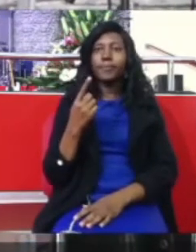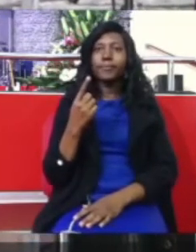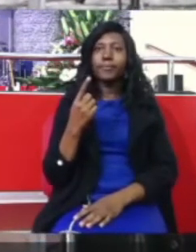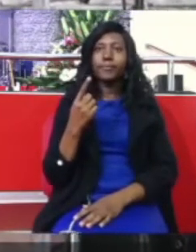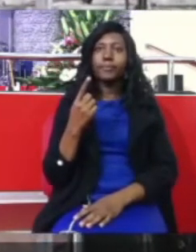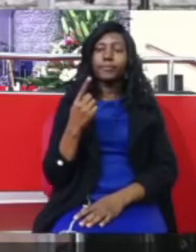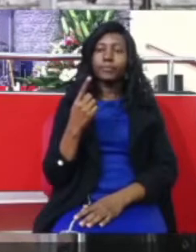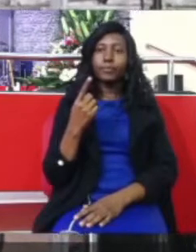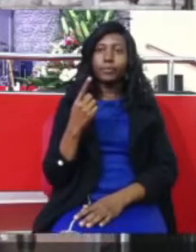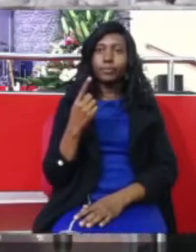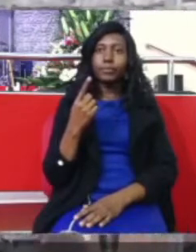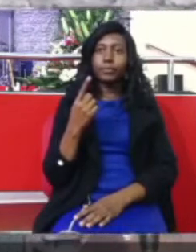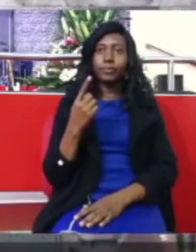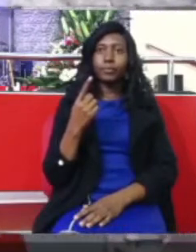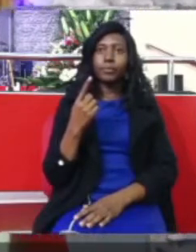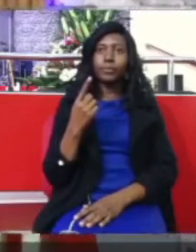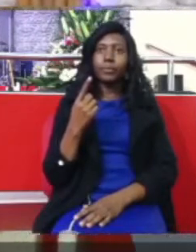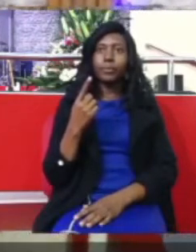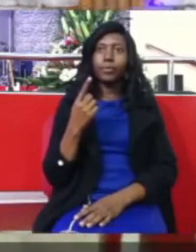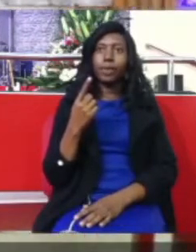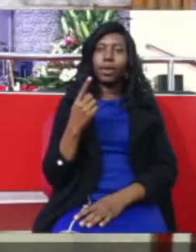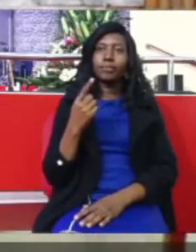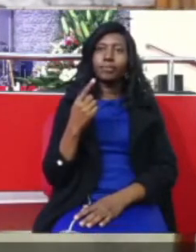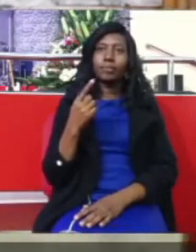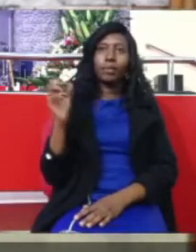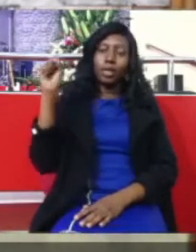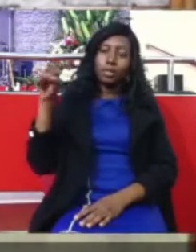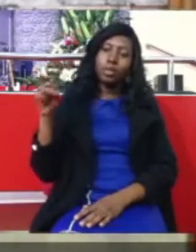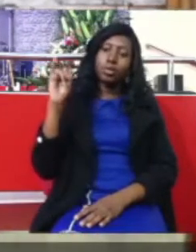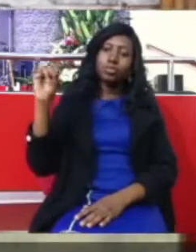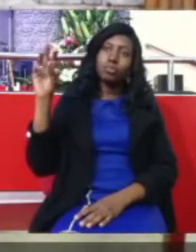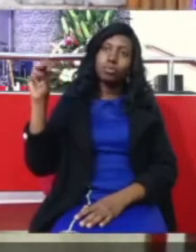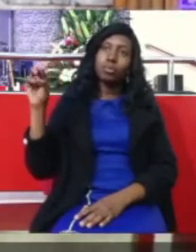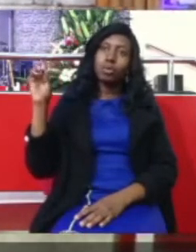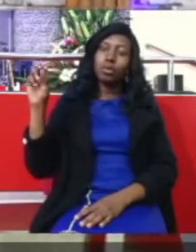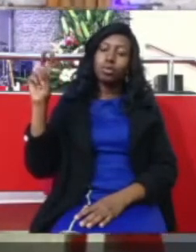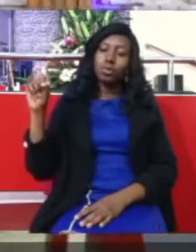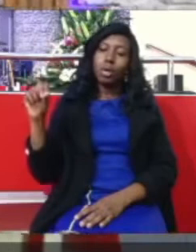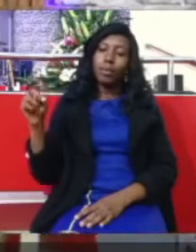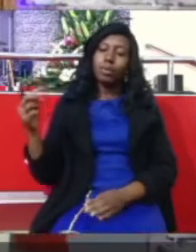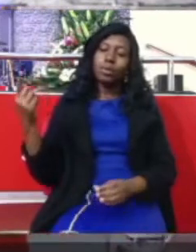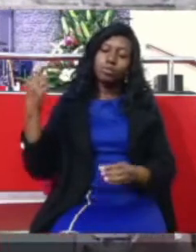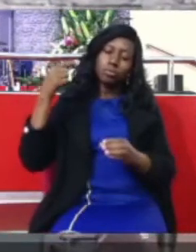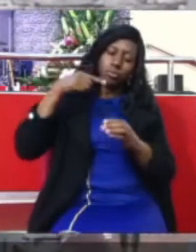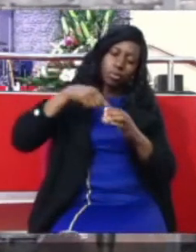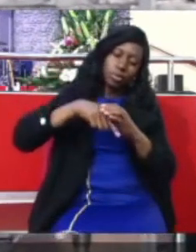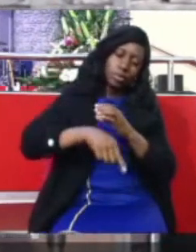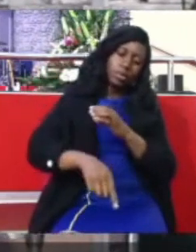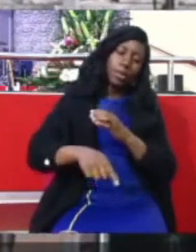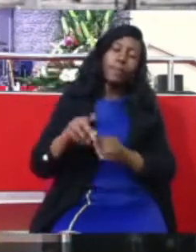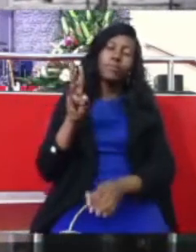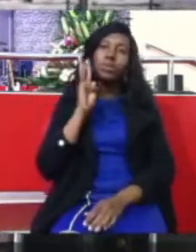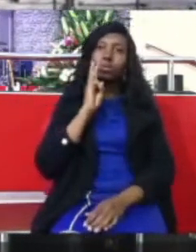stopped speaking, the Bible says, Jesus said to Simon, now launch into the deep. Realize that by this time he is being